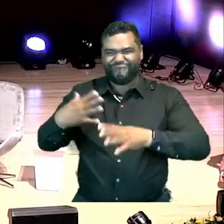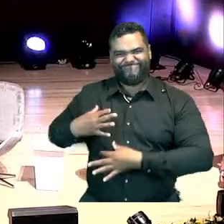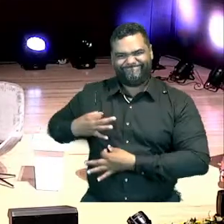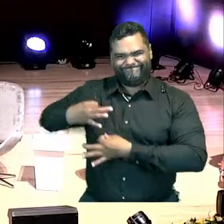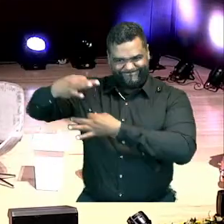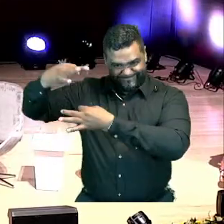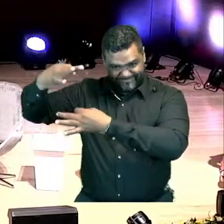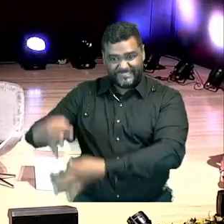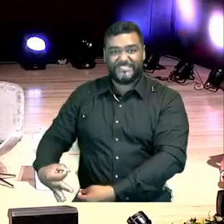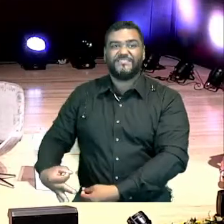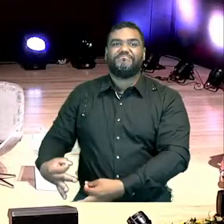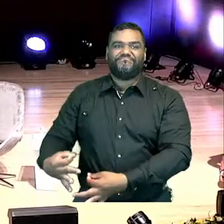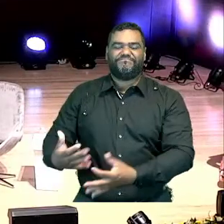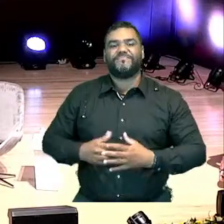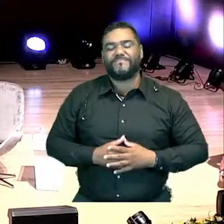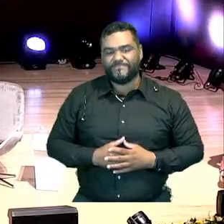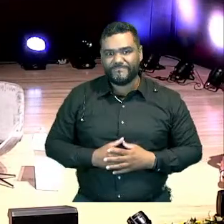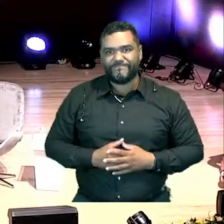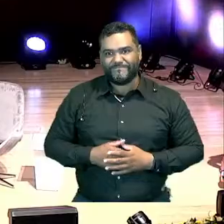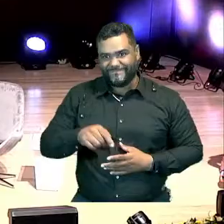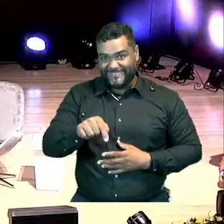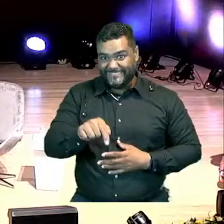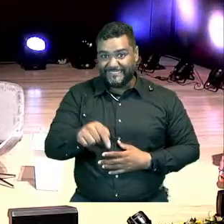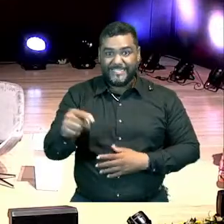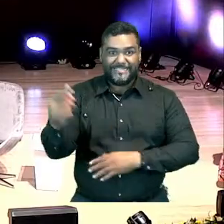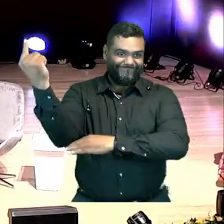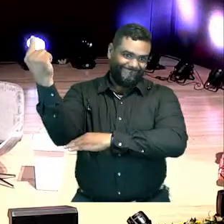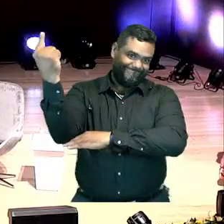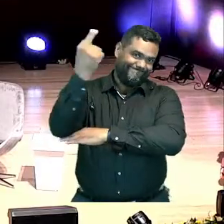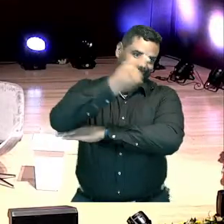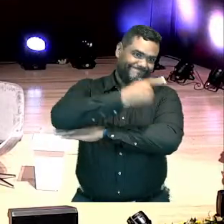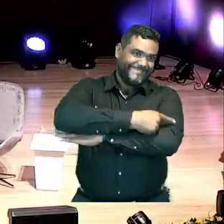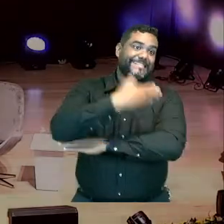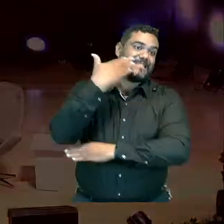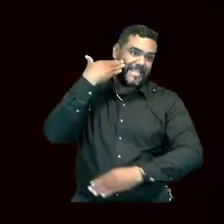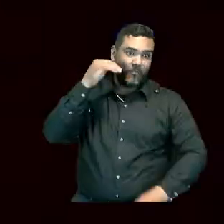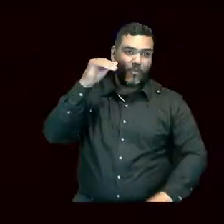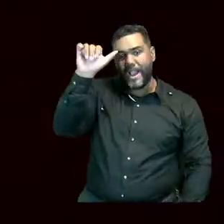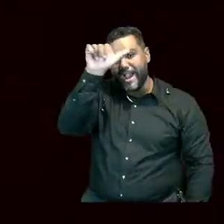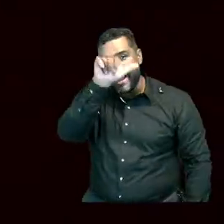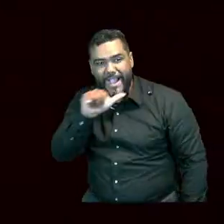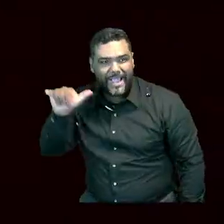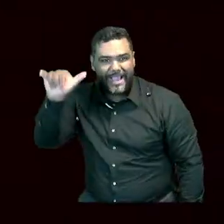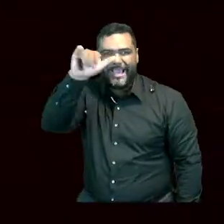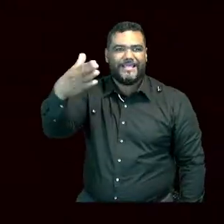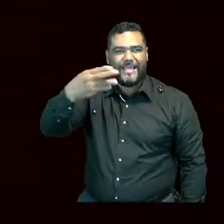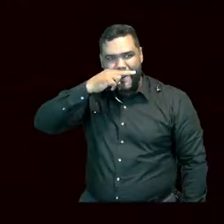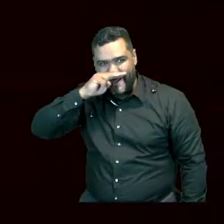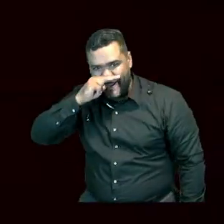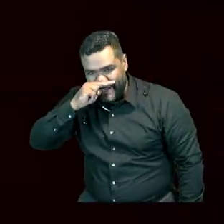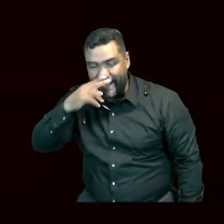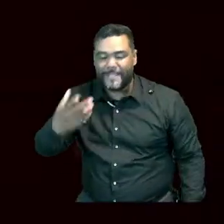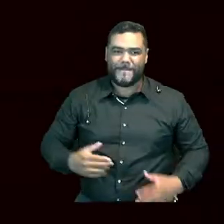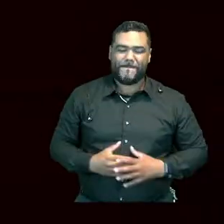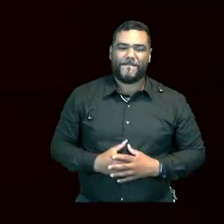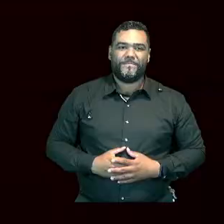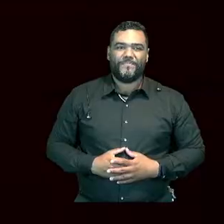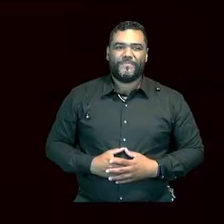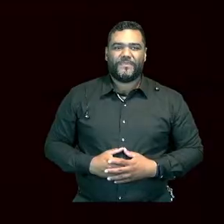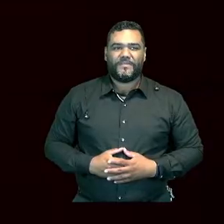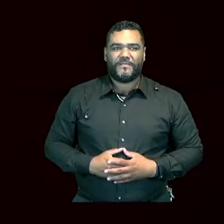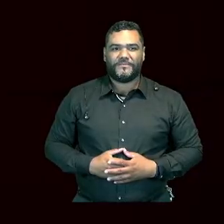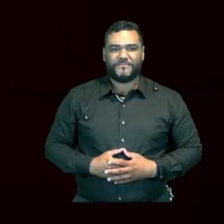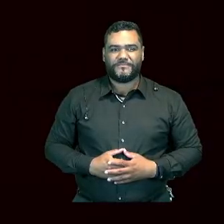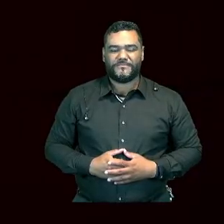the restoration of our dignity that is being held in the framework of the International Day of Women and Girls of